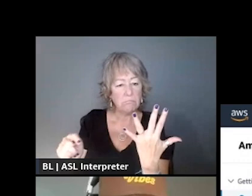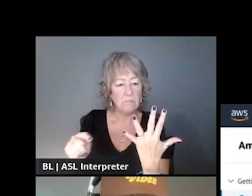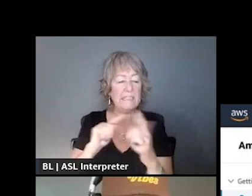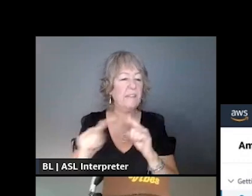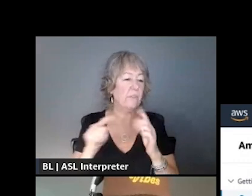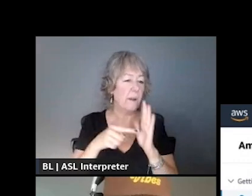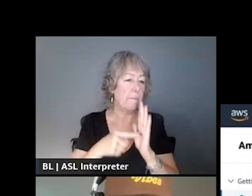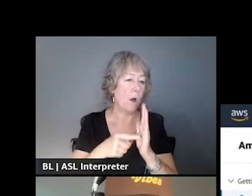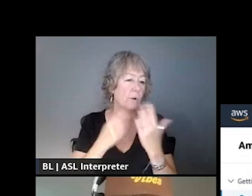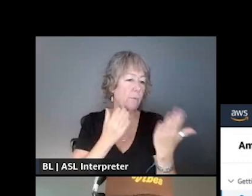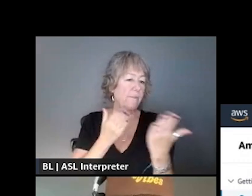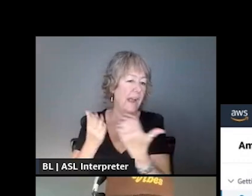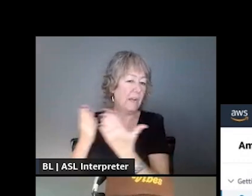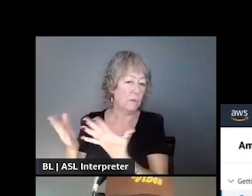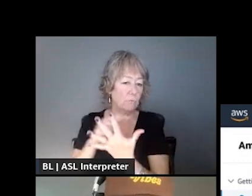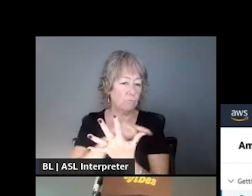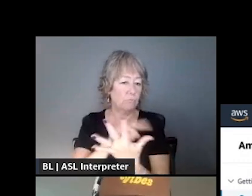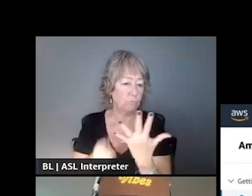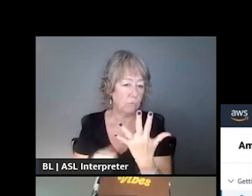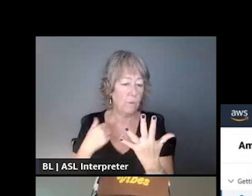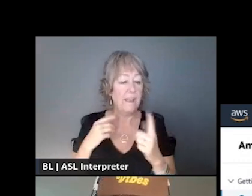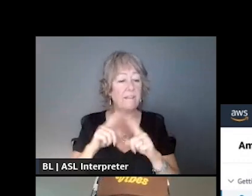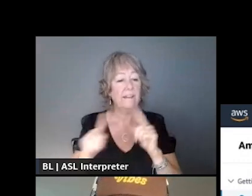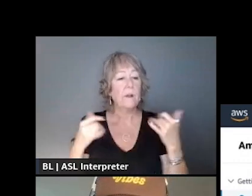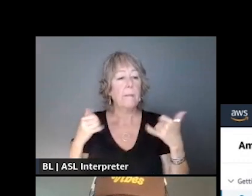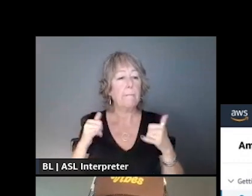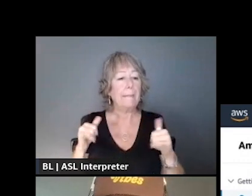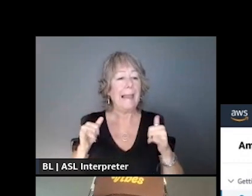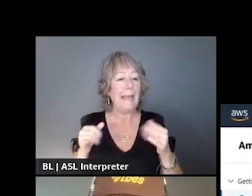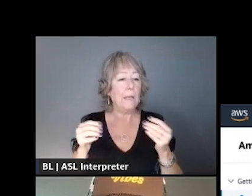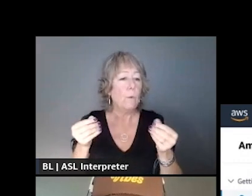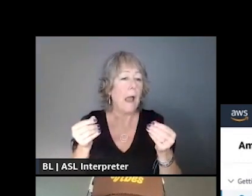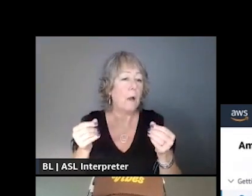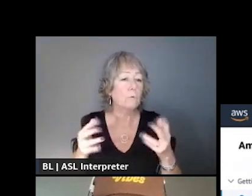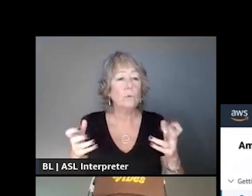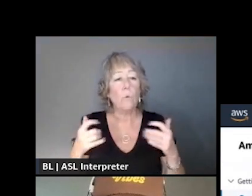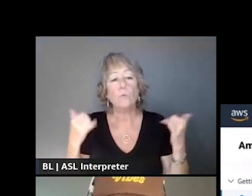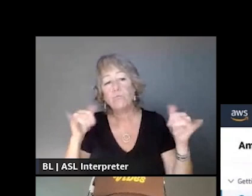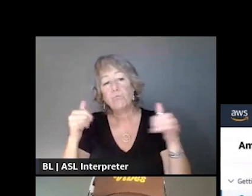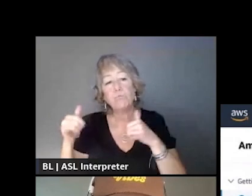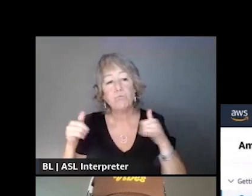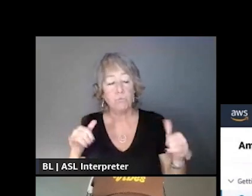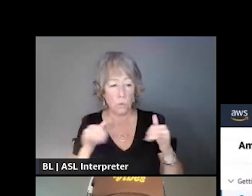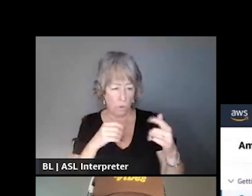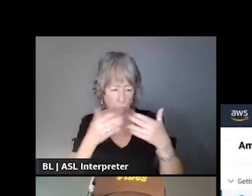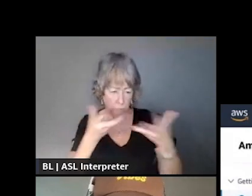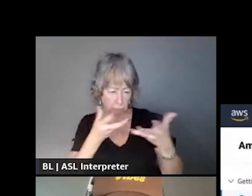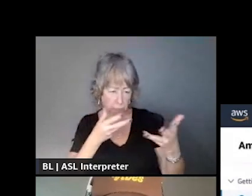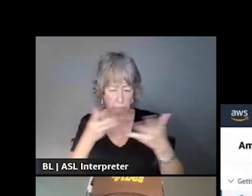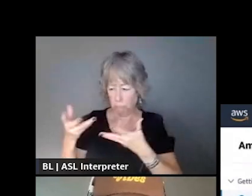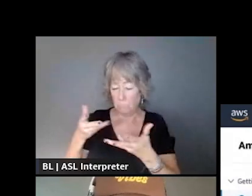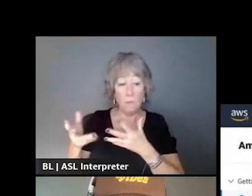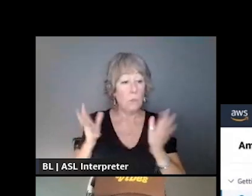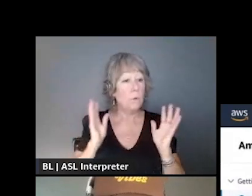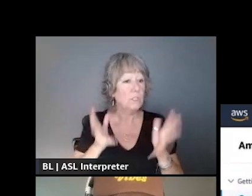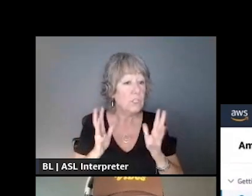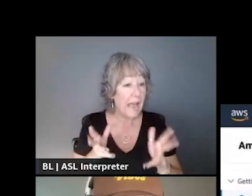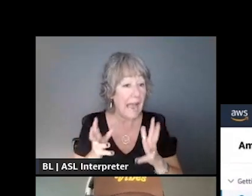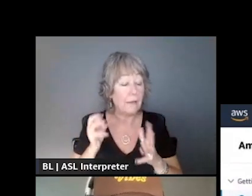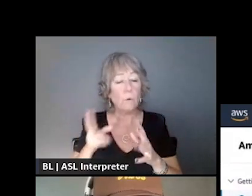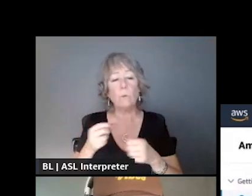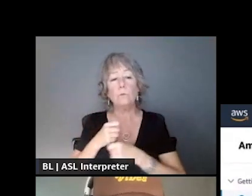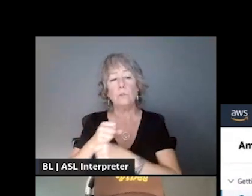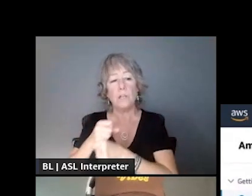providers that we have. You have different playgrounds that you can go to, whether you want to interface with those models through chat or you want to generate, and you can